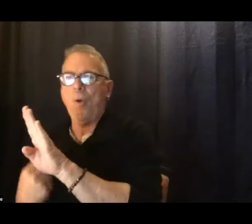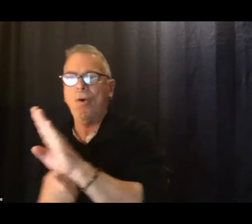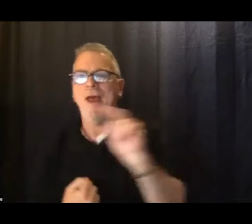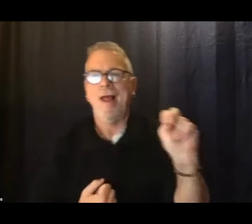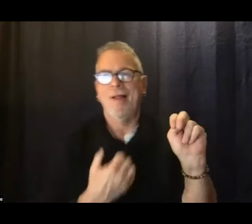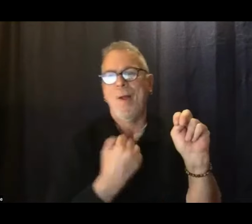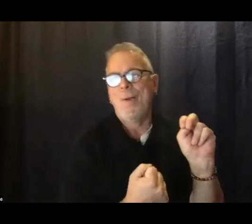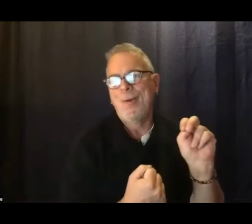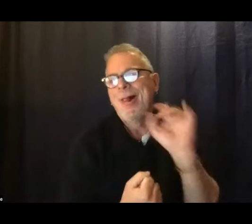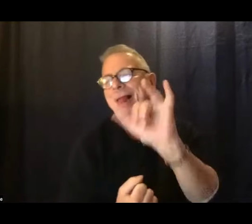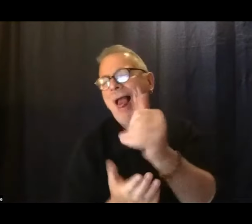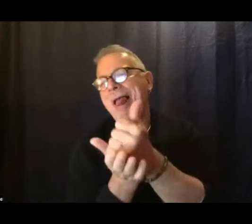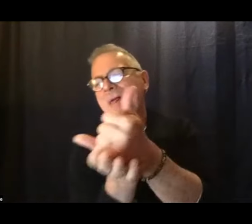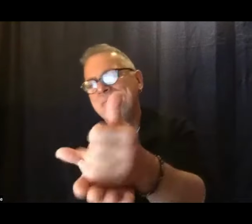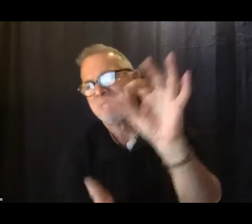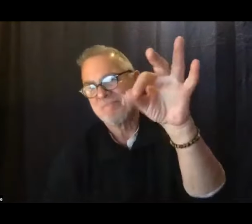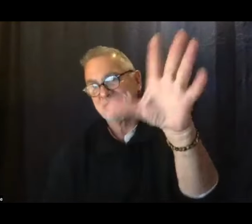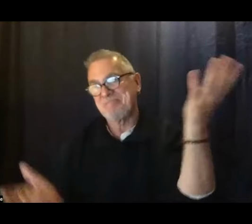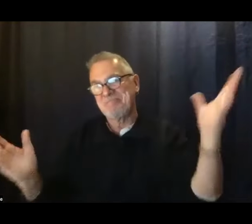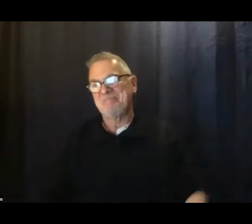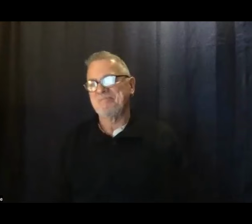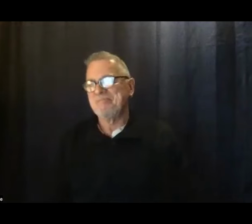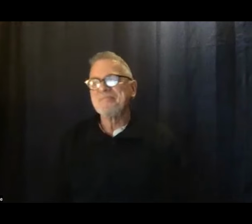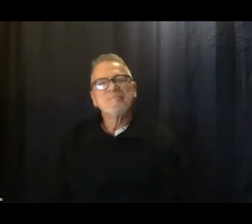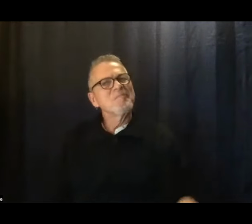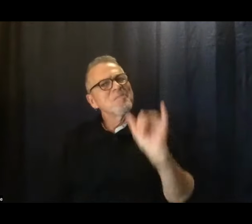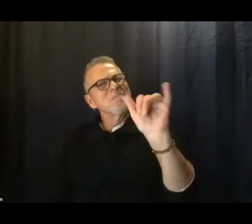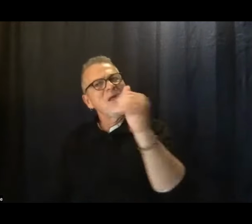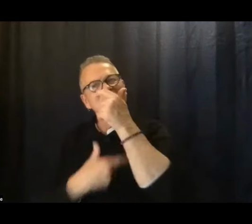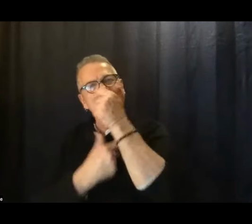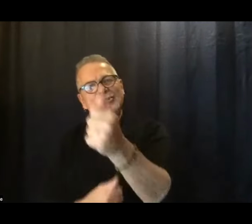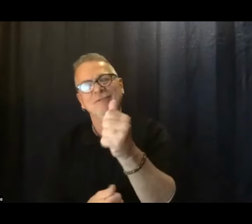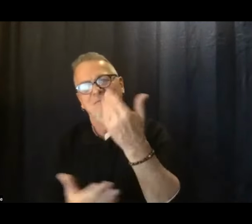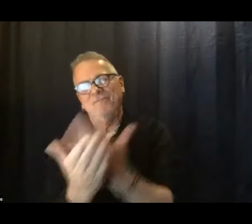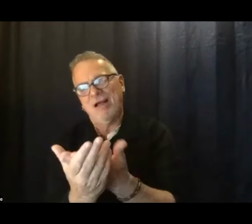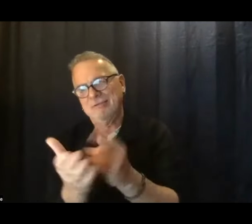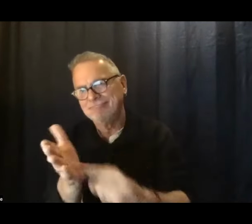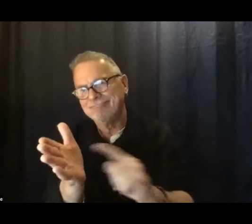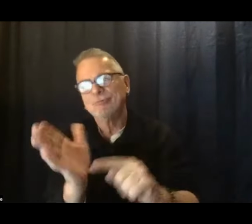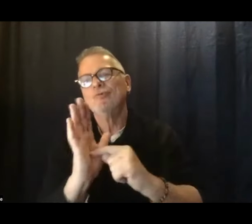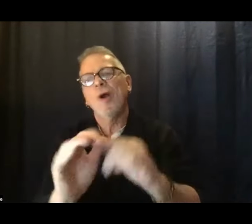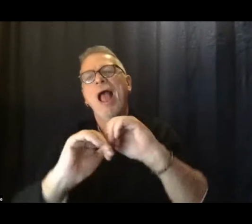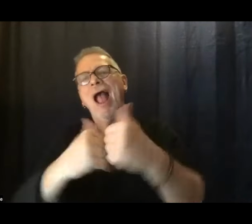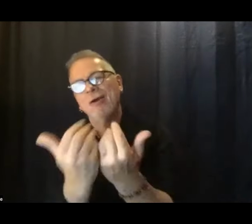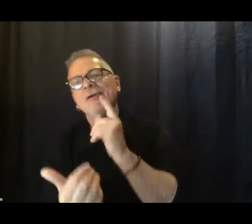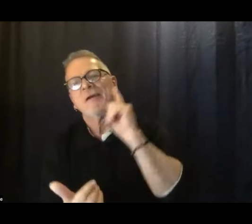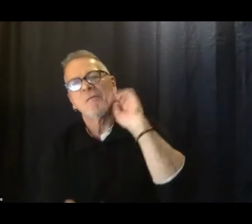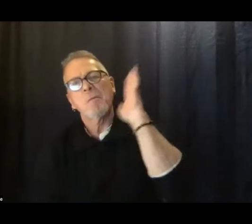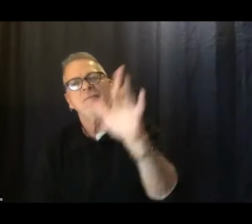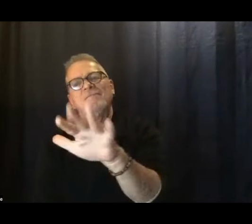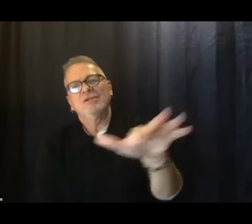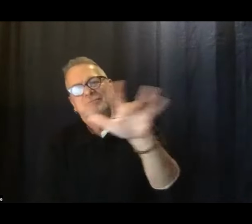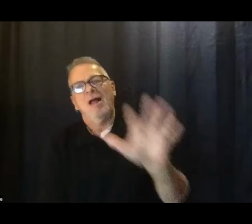Boston. The B is held, the N is held. So those are just a few little tips to help you out. Some maybe triggers to